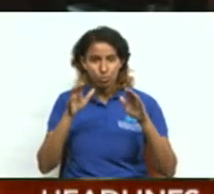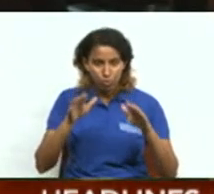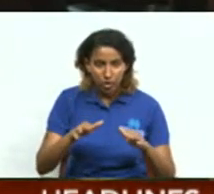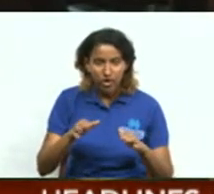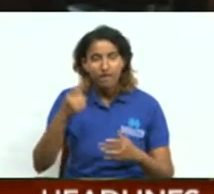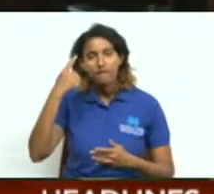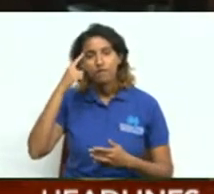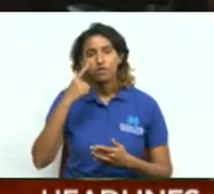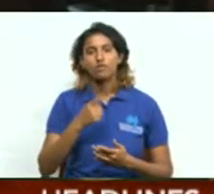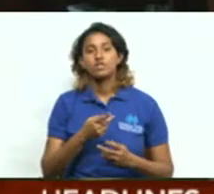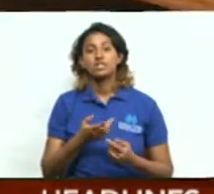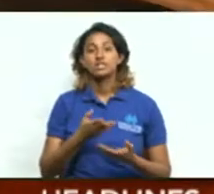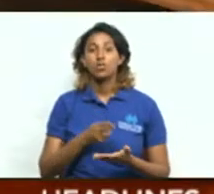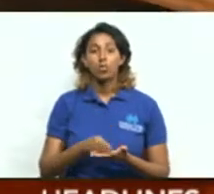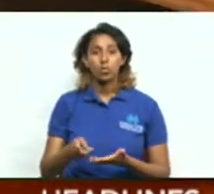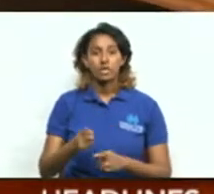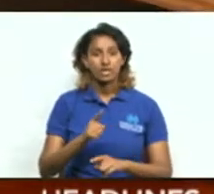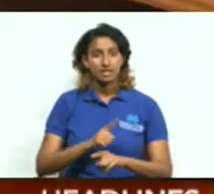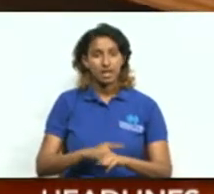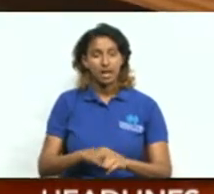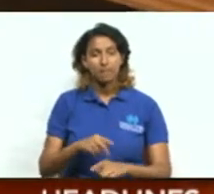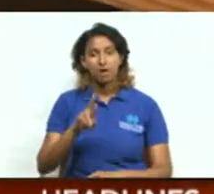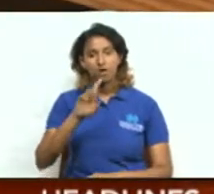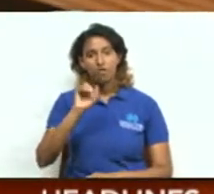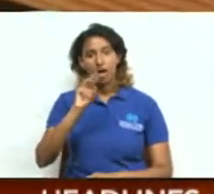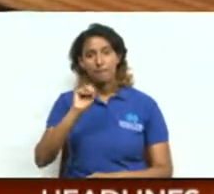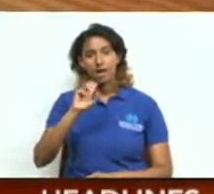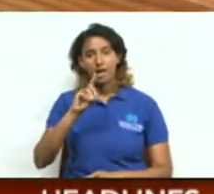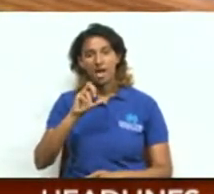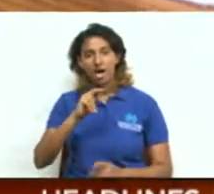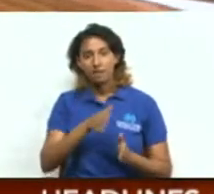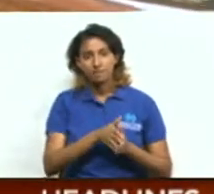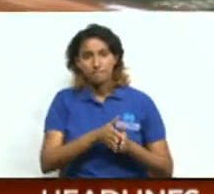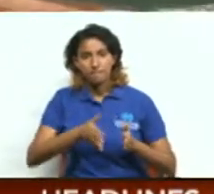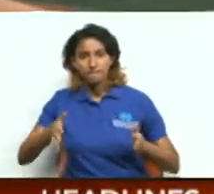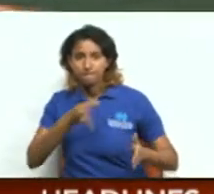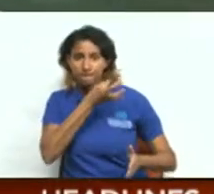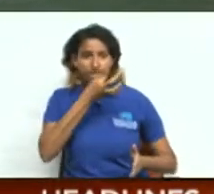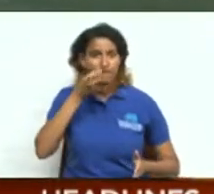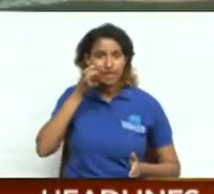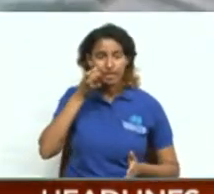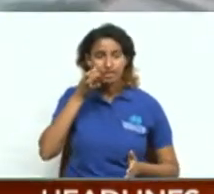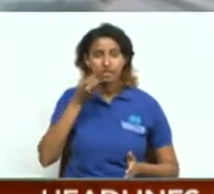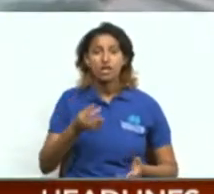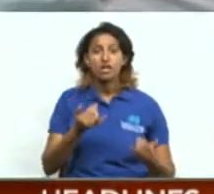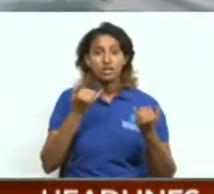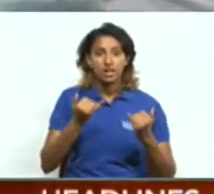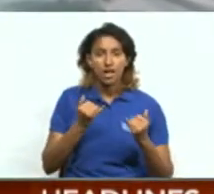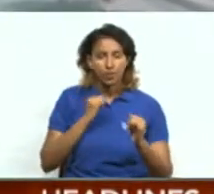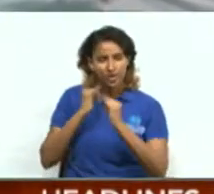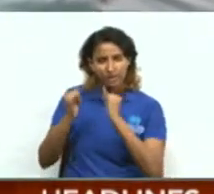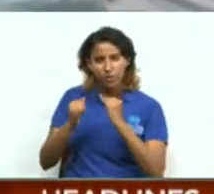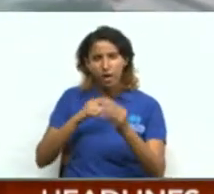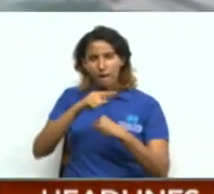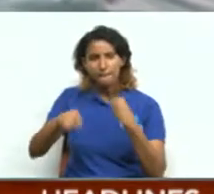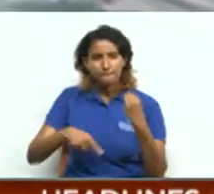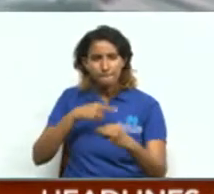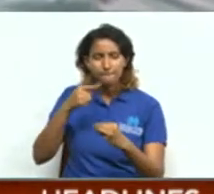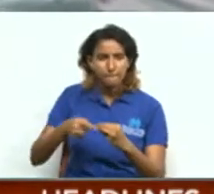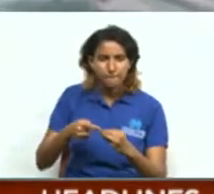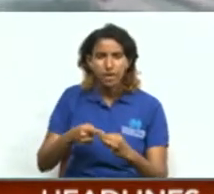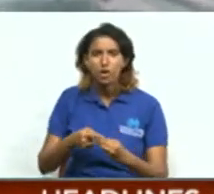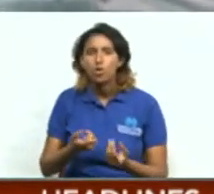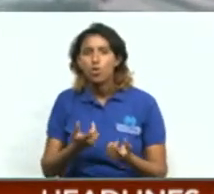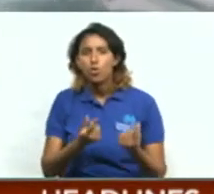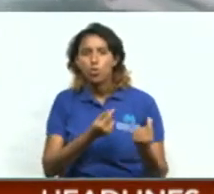Allahu Akbar. Tonight we delve into the preparations for Eid al-Fitr with guidance from Mufti Muhammad